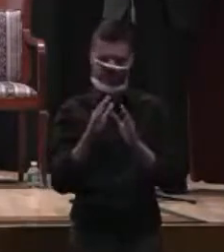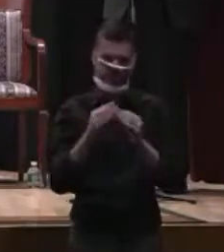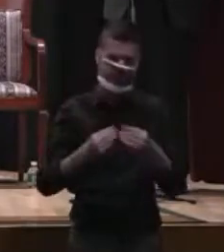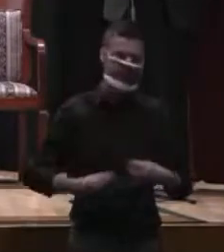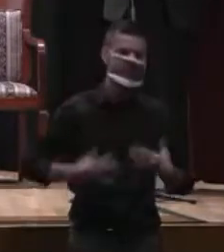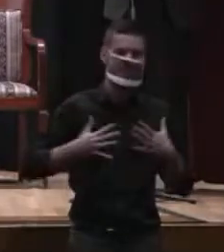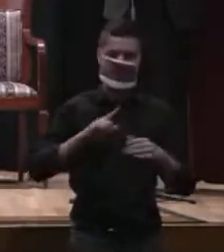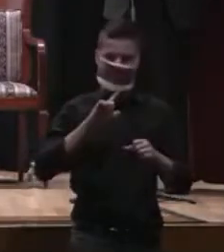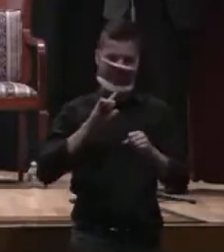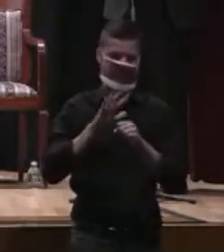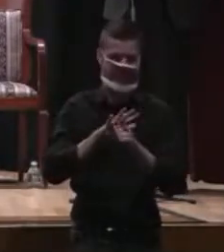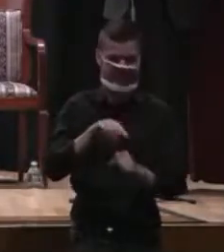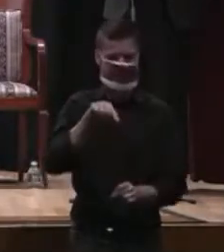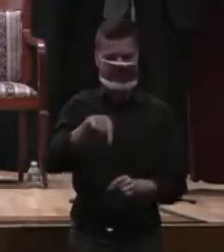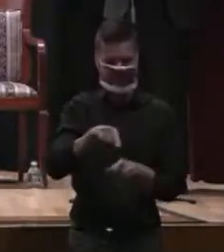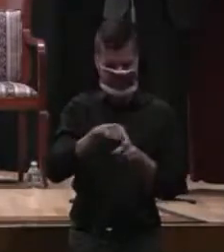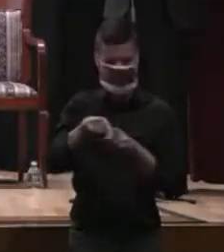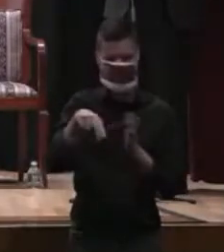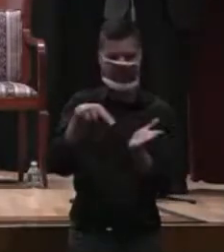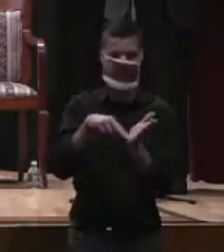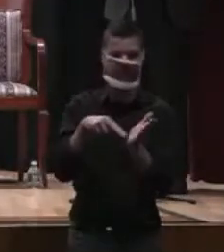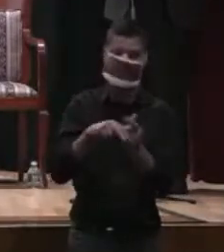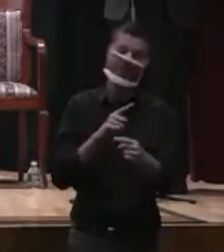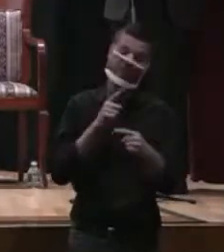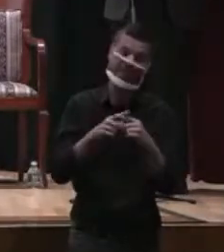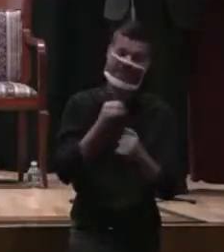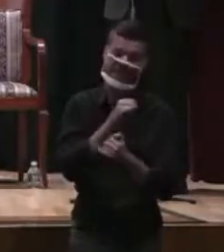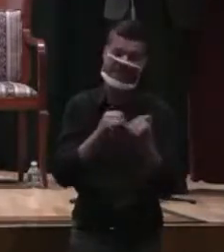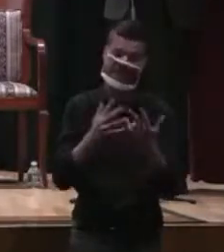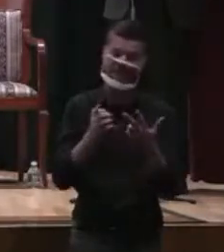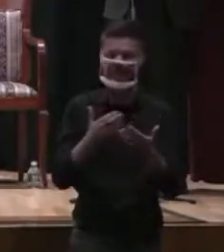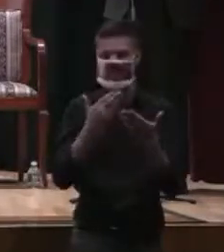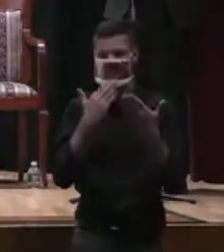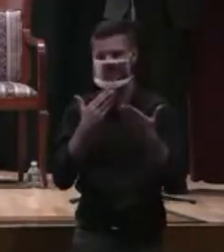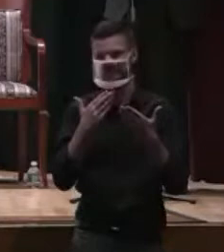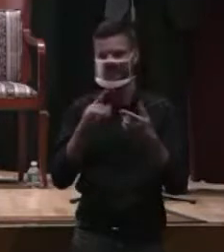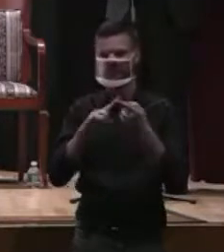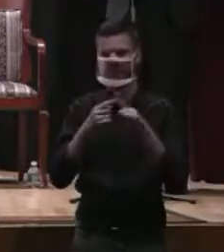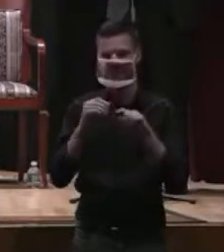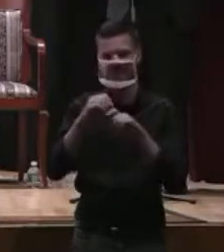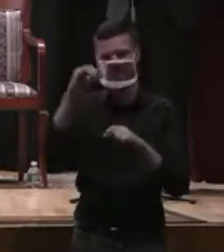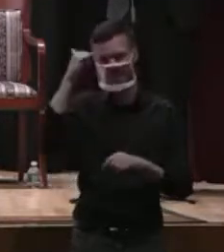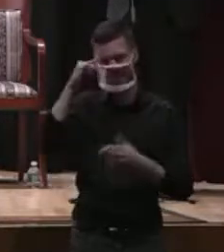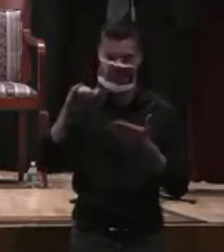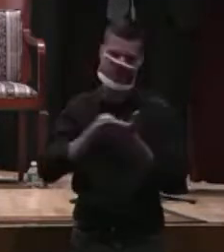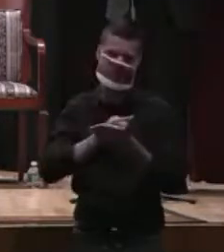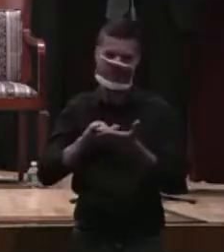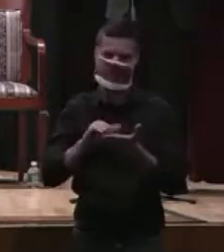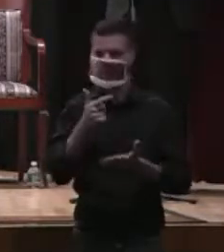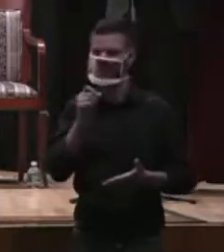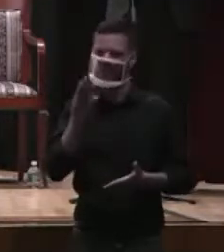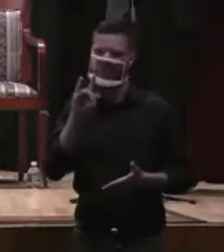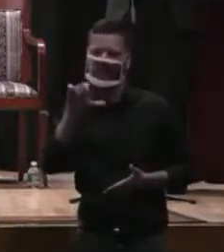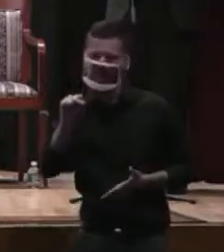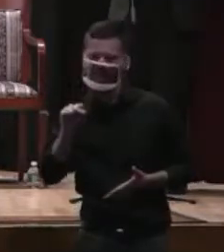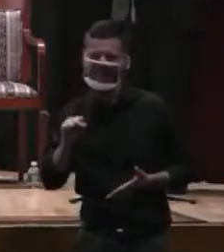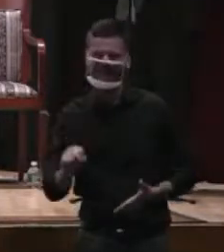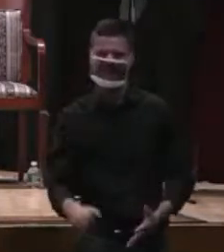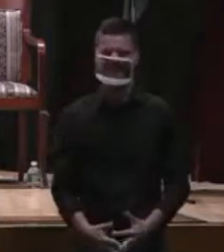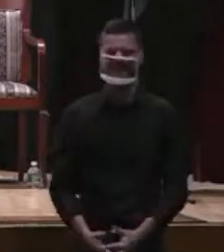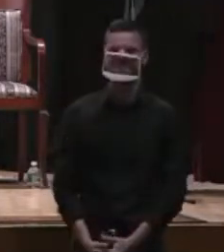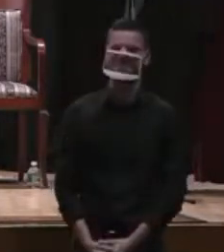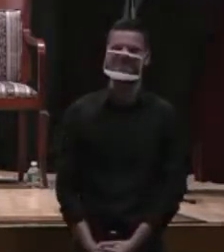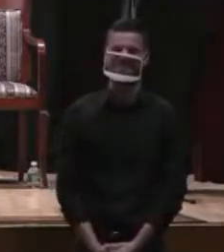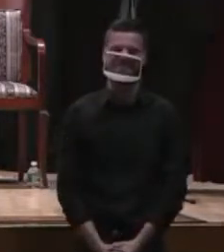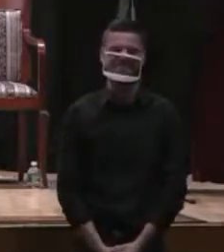nursing. Last but not least, Jamie would like to thank his great friends in Buffalo, New York. Go Bills!